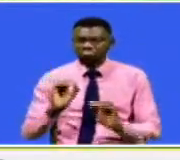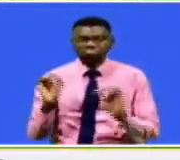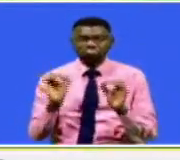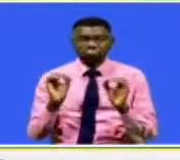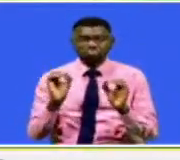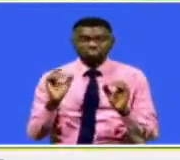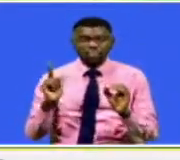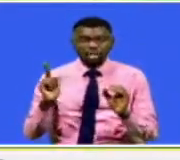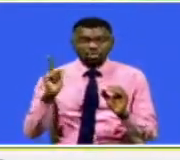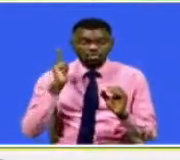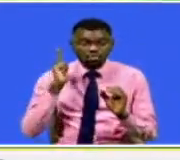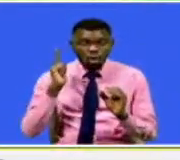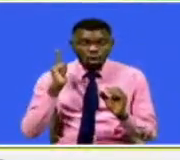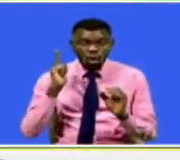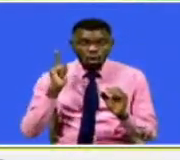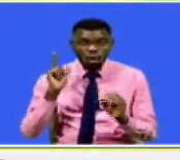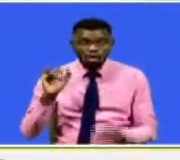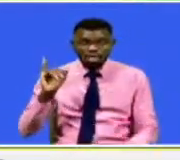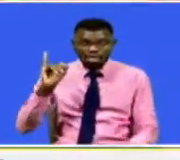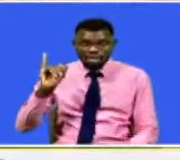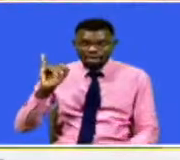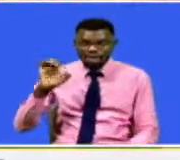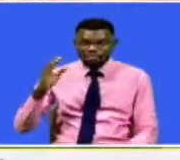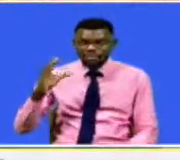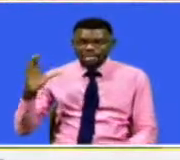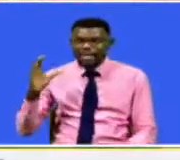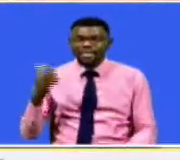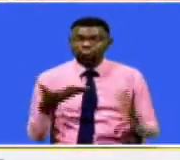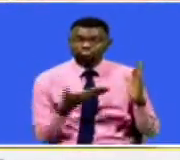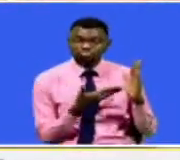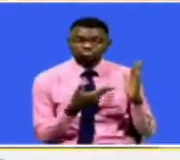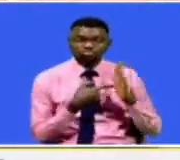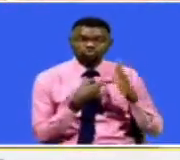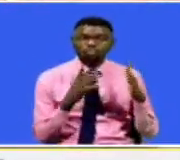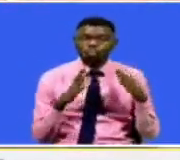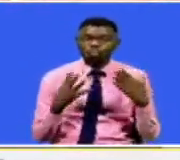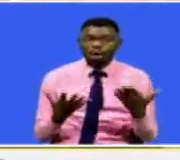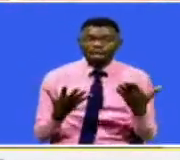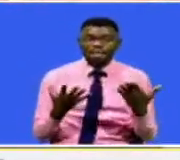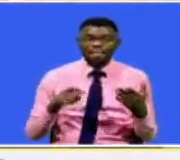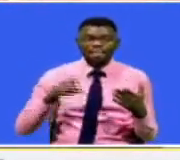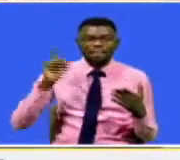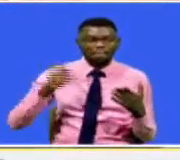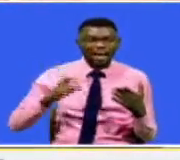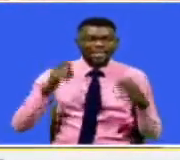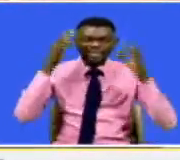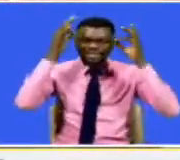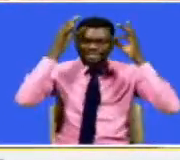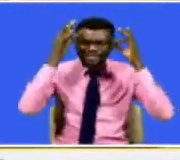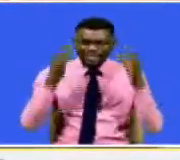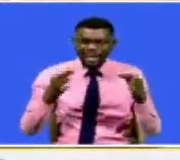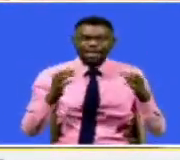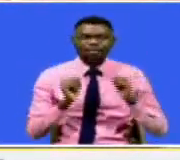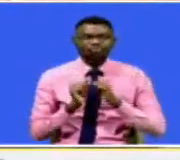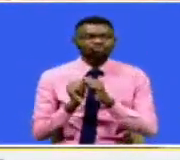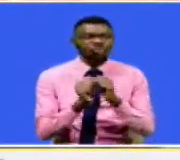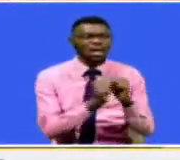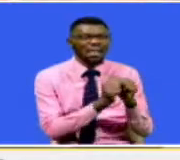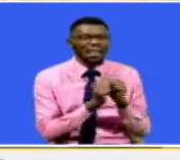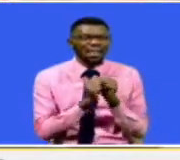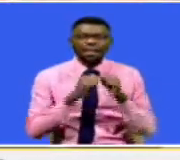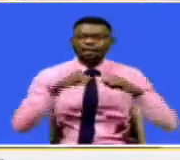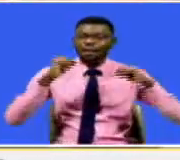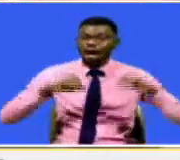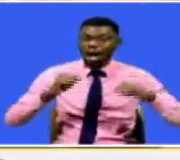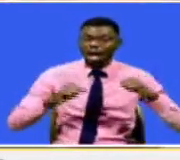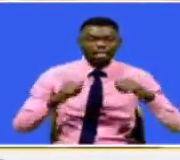The law on the IEBC provides that unless a unanimous decision is reached, a decision